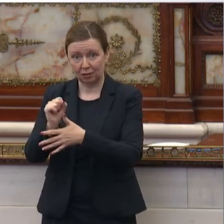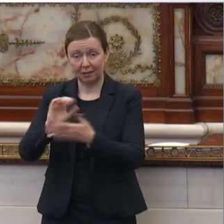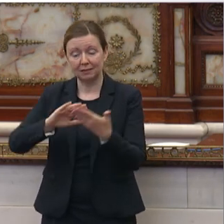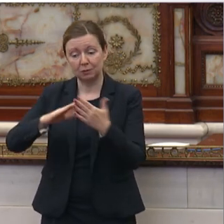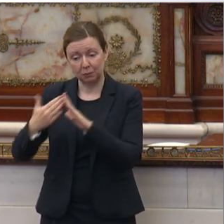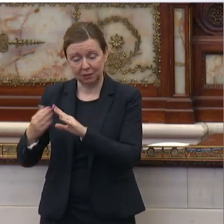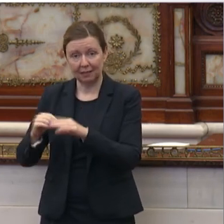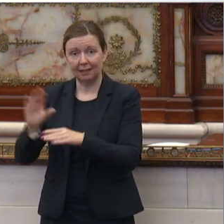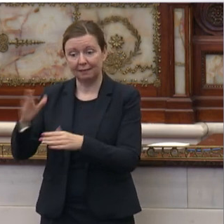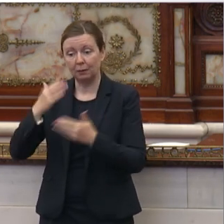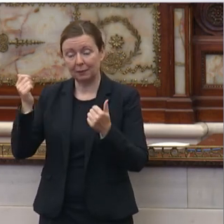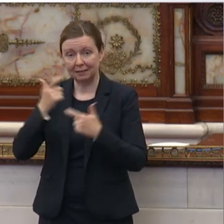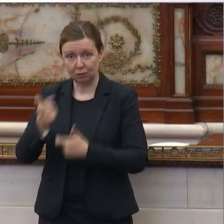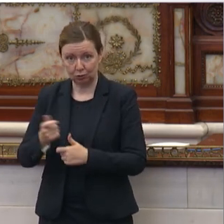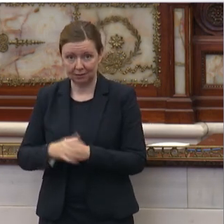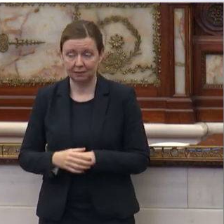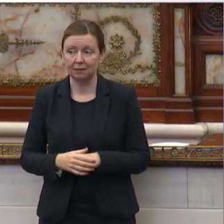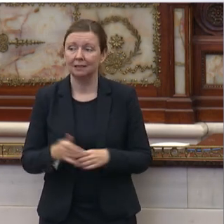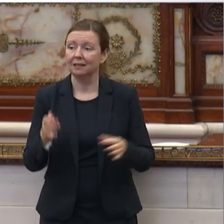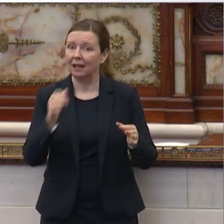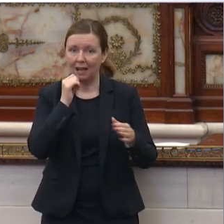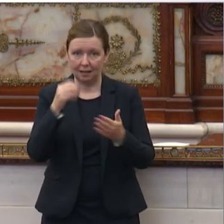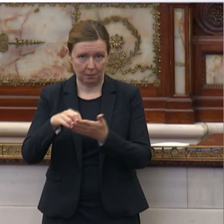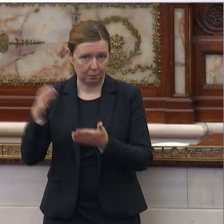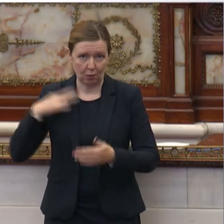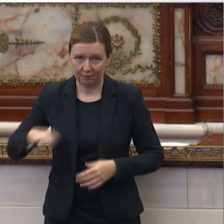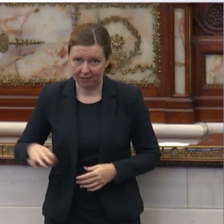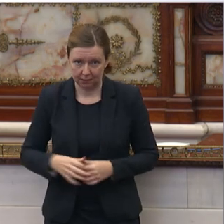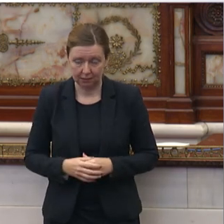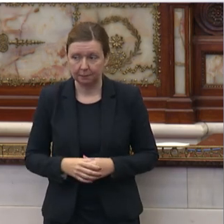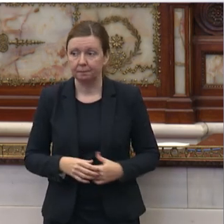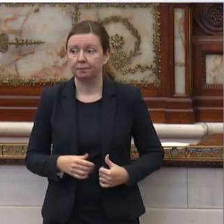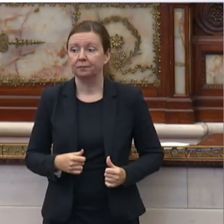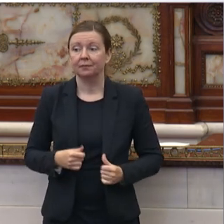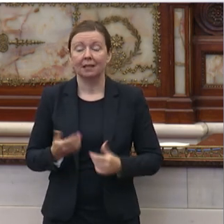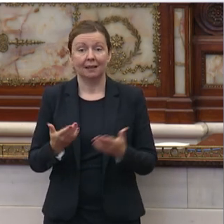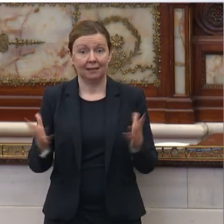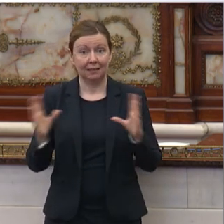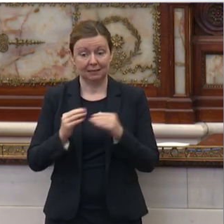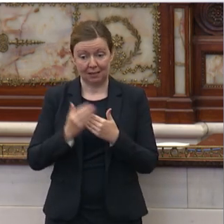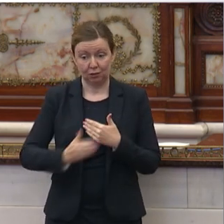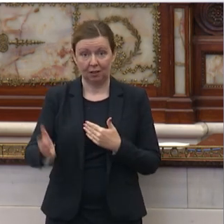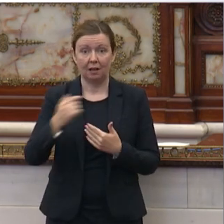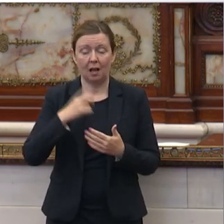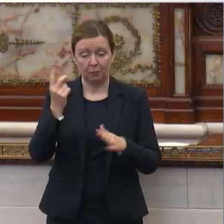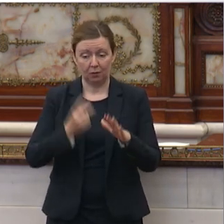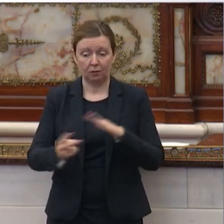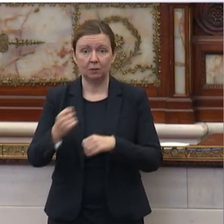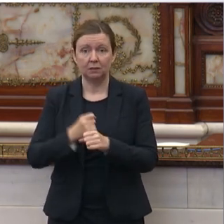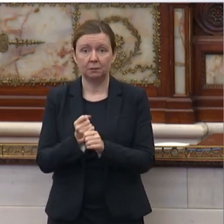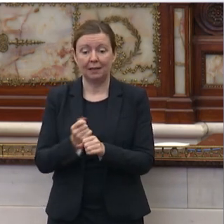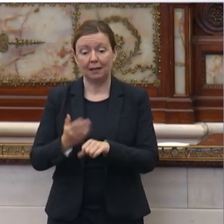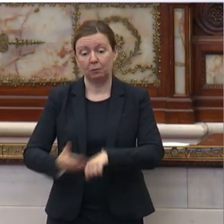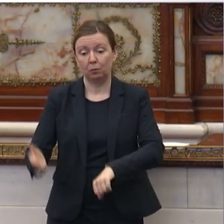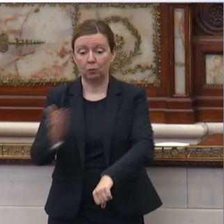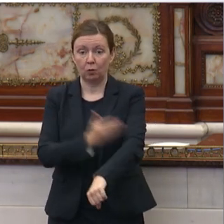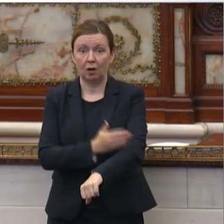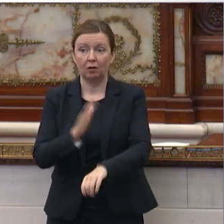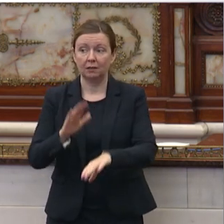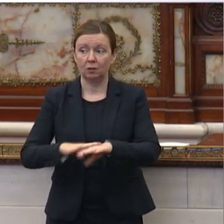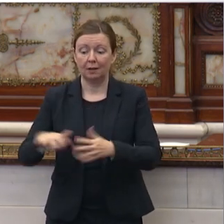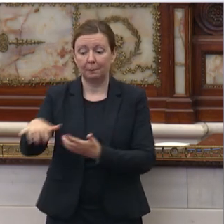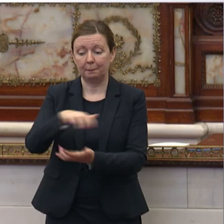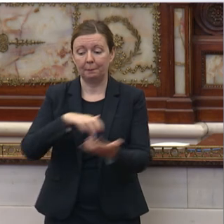communities in their best interest rather than profit. This session, I'm also looking forward to making progress on the Mixed